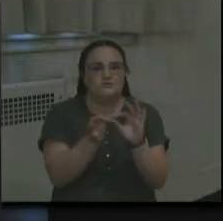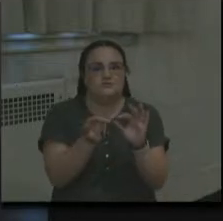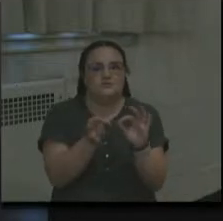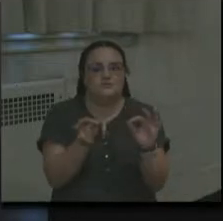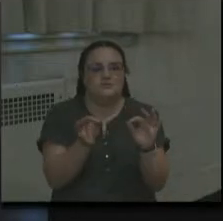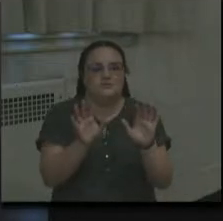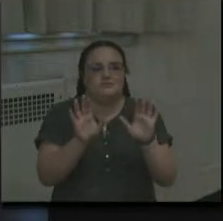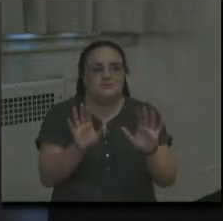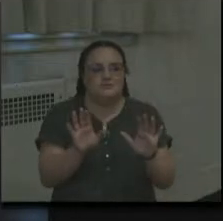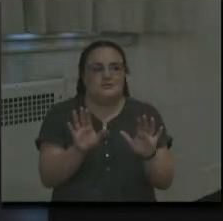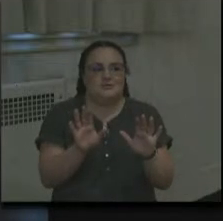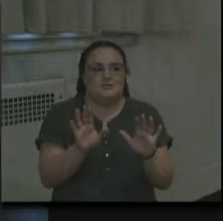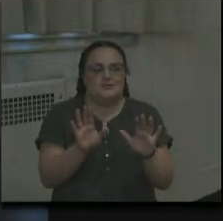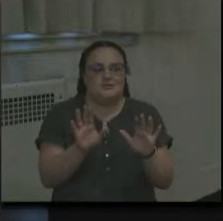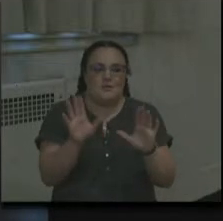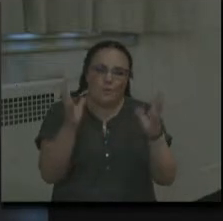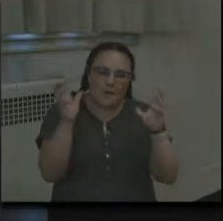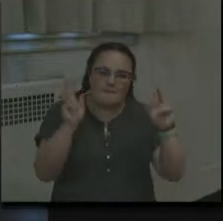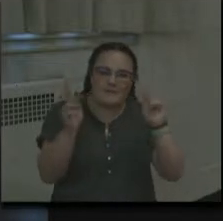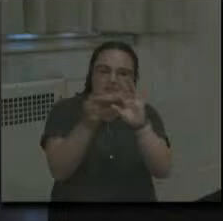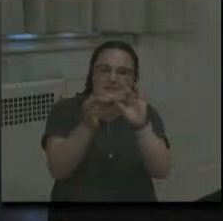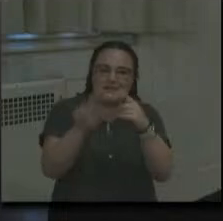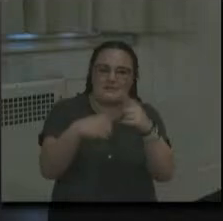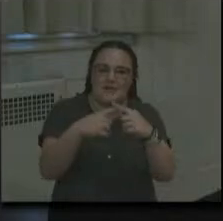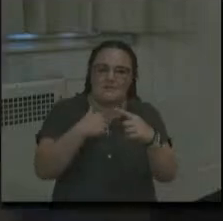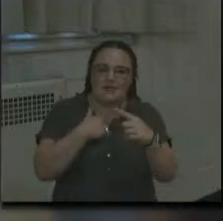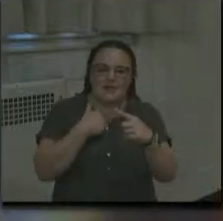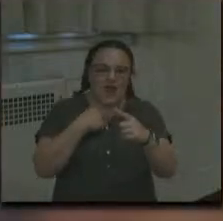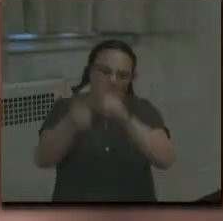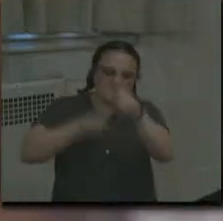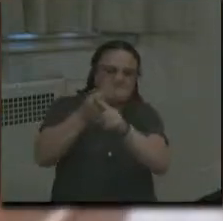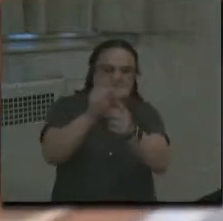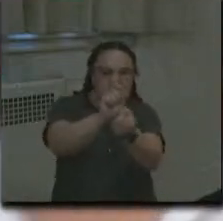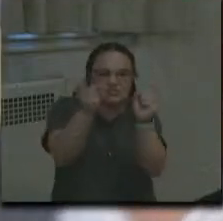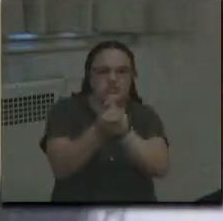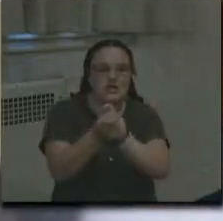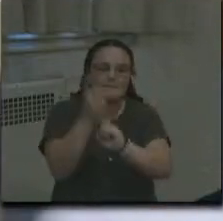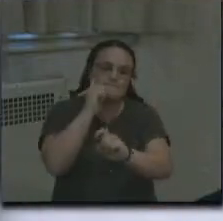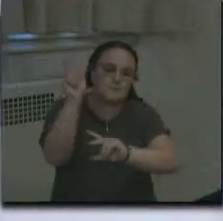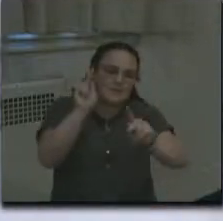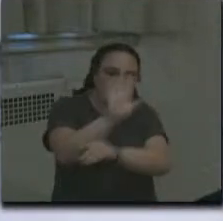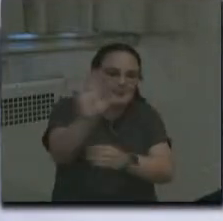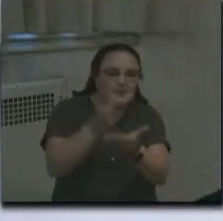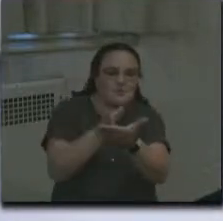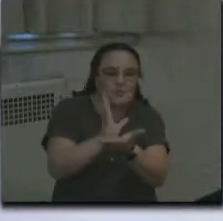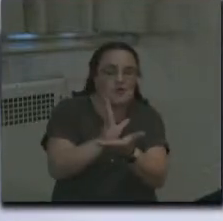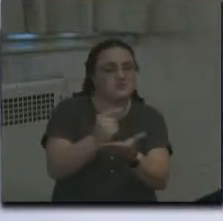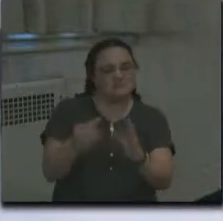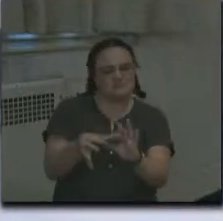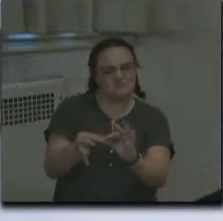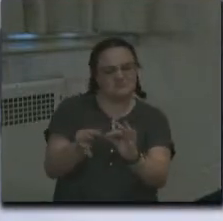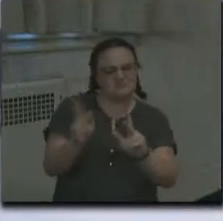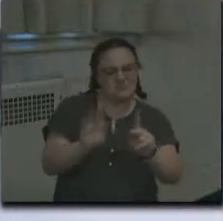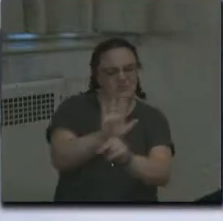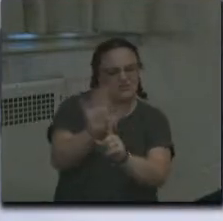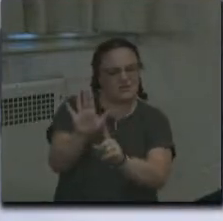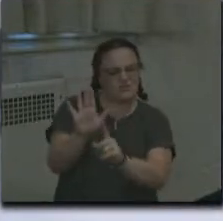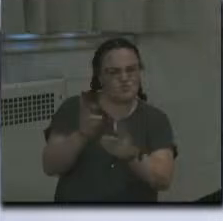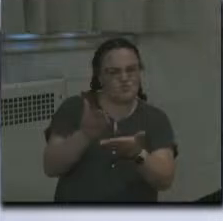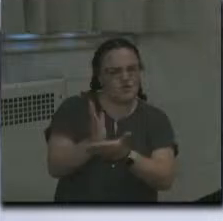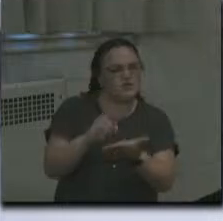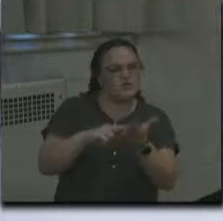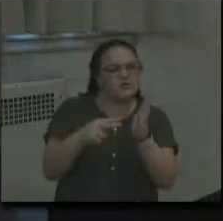change agent, a fighter for right and for people's rights. And when I say people's rights, we always have to think